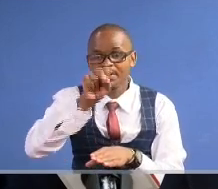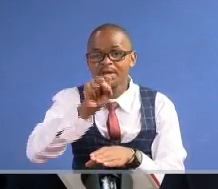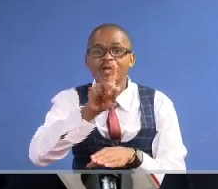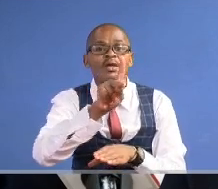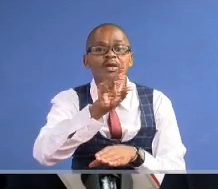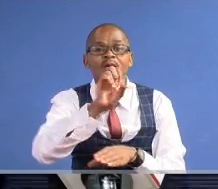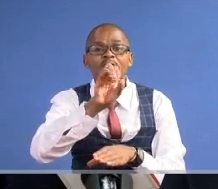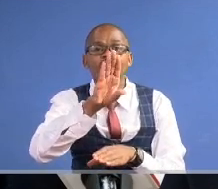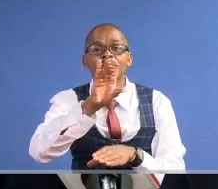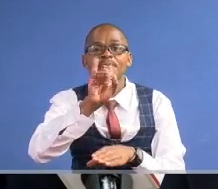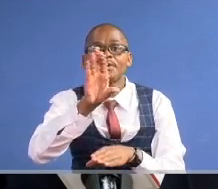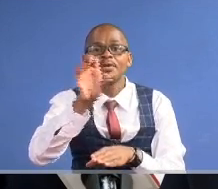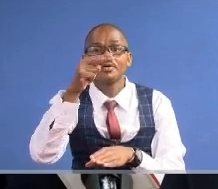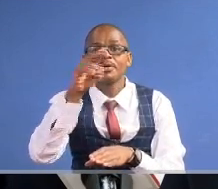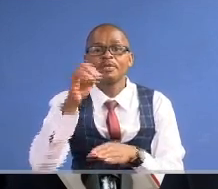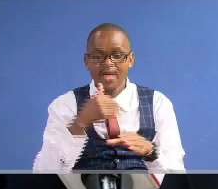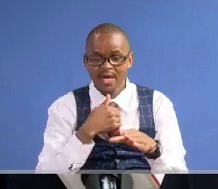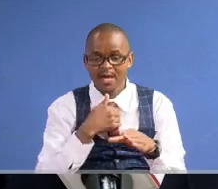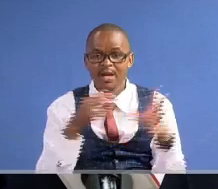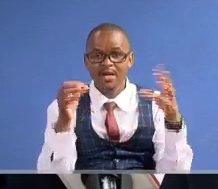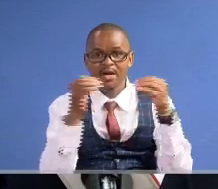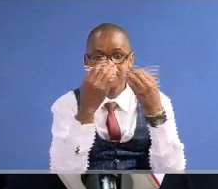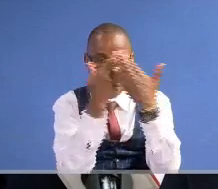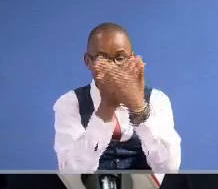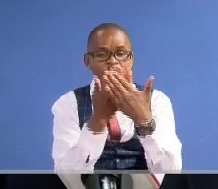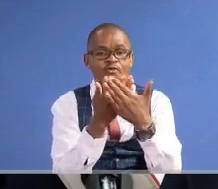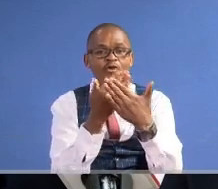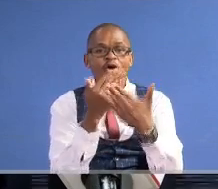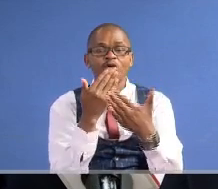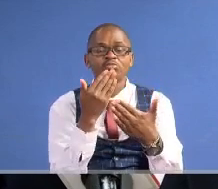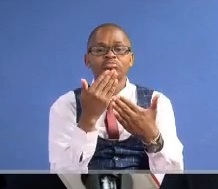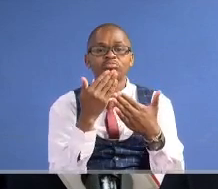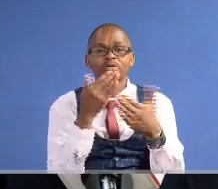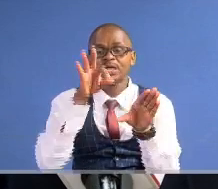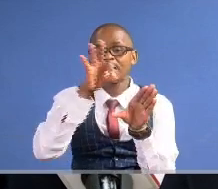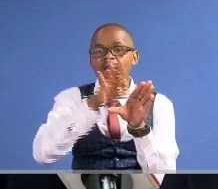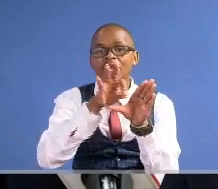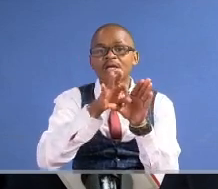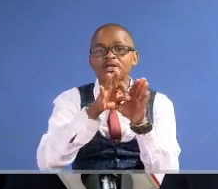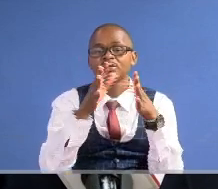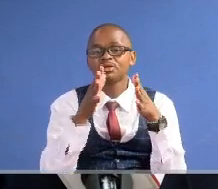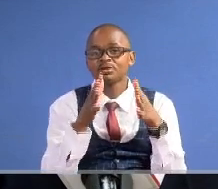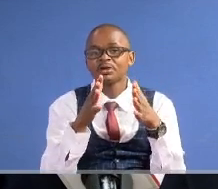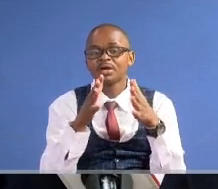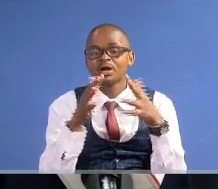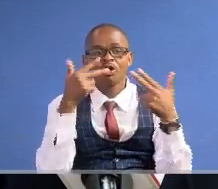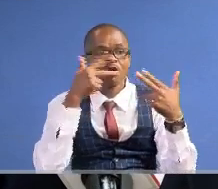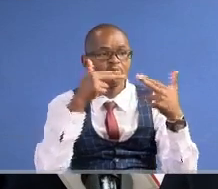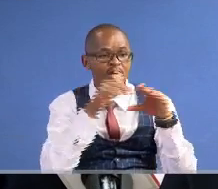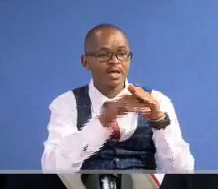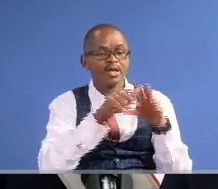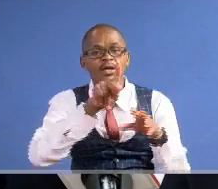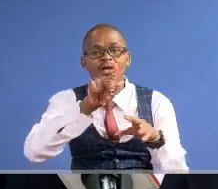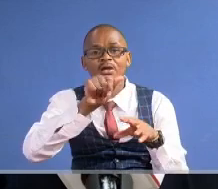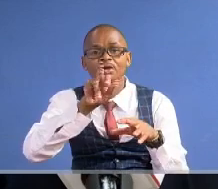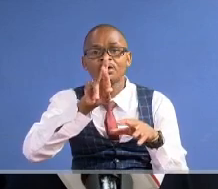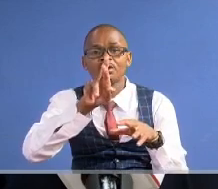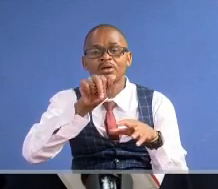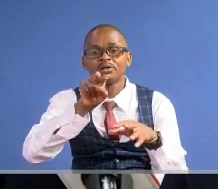Kibicho had a meeting the night before the elections at a hotel in Karen.